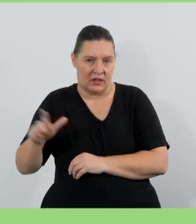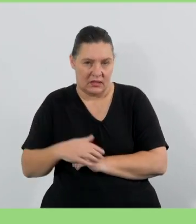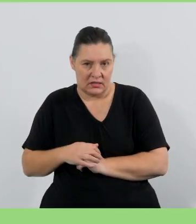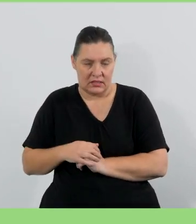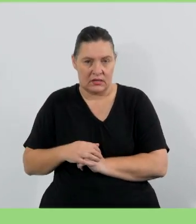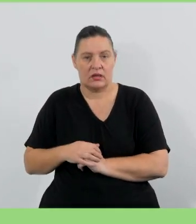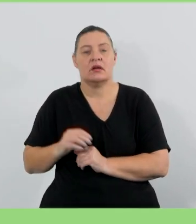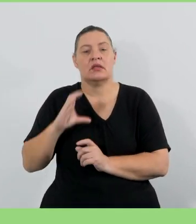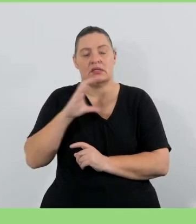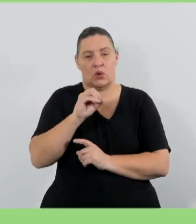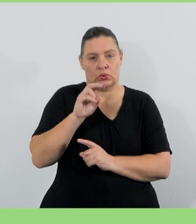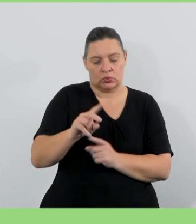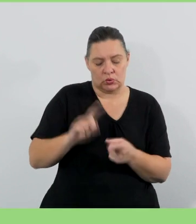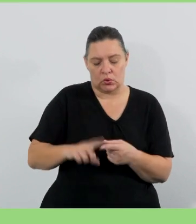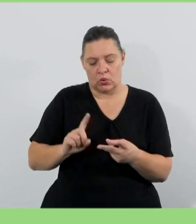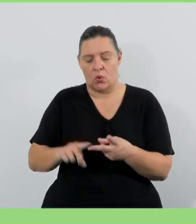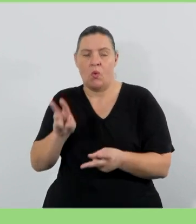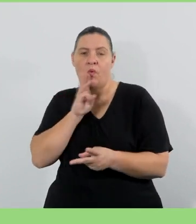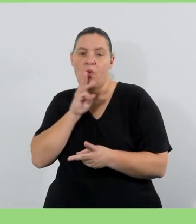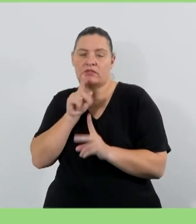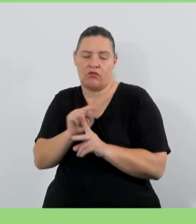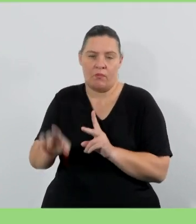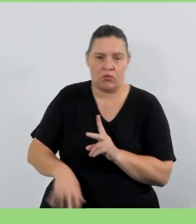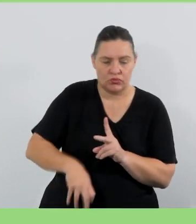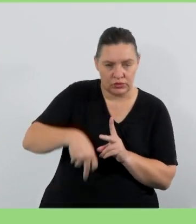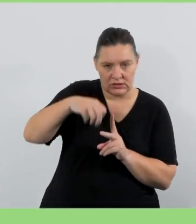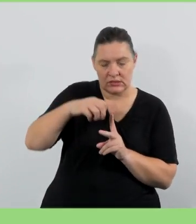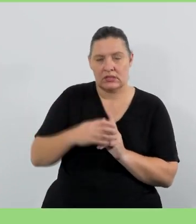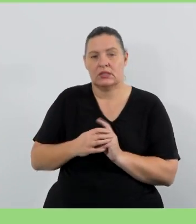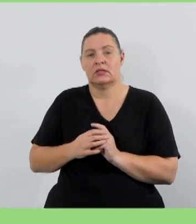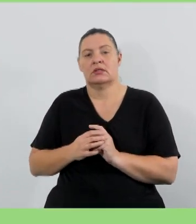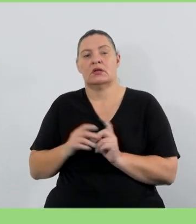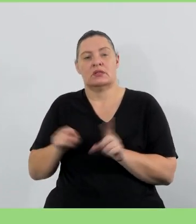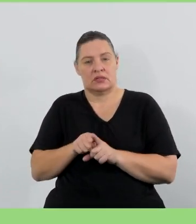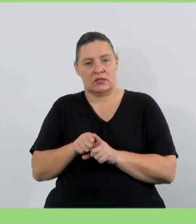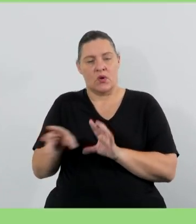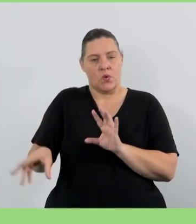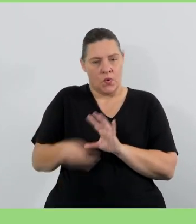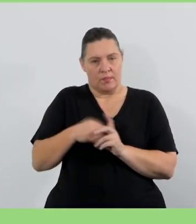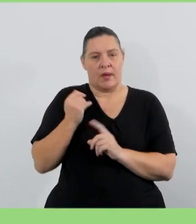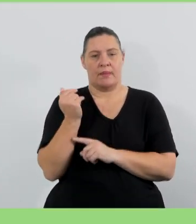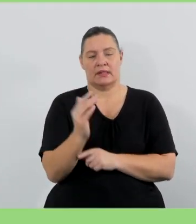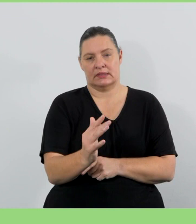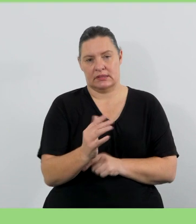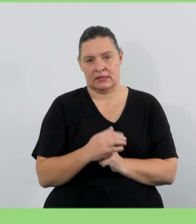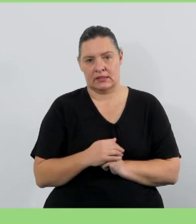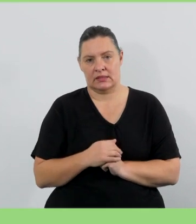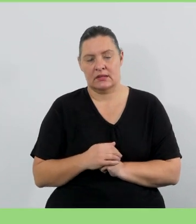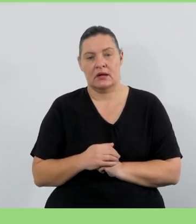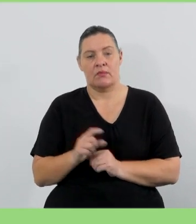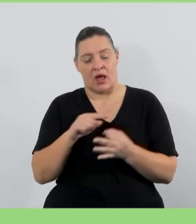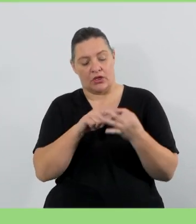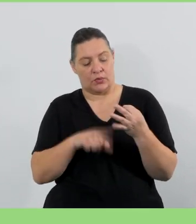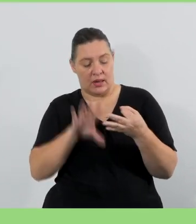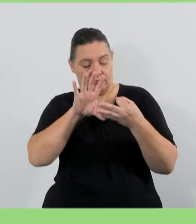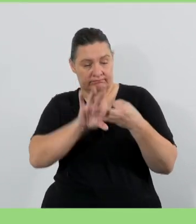carbon dioxide, the water that comes from the roots as well, is also absorbed into the plant. Now, when